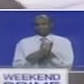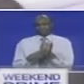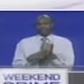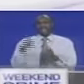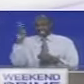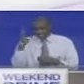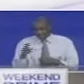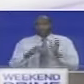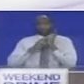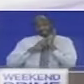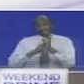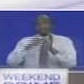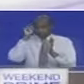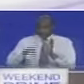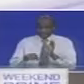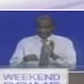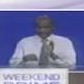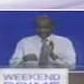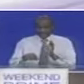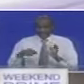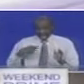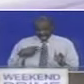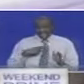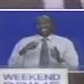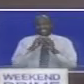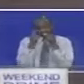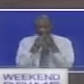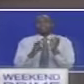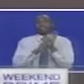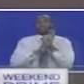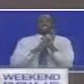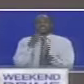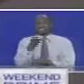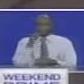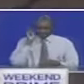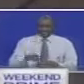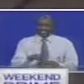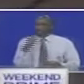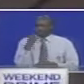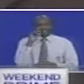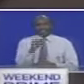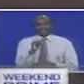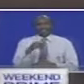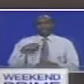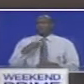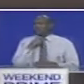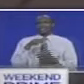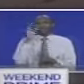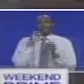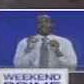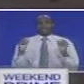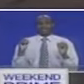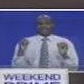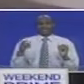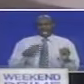regional representation and ethnicity representation. Hiyo tu, kwa hivyo hakuna kitu tunaomba. We are